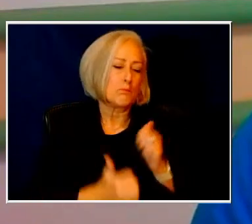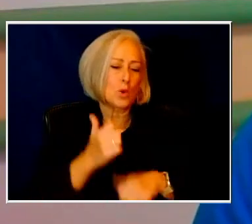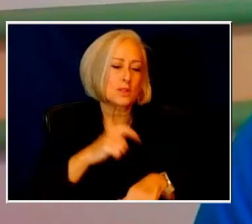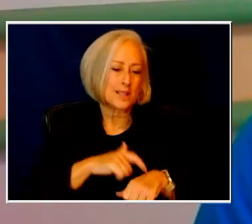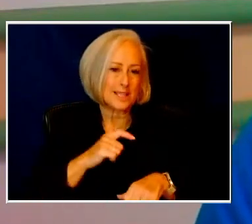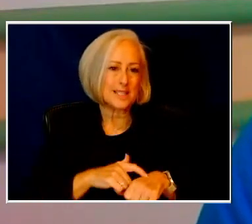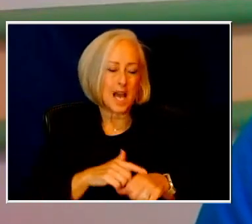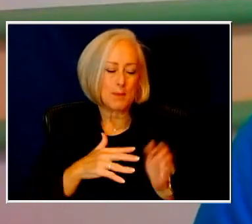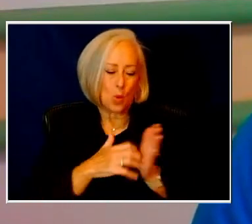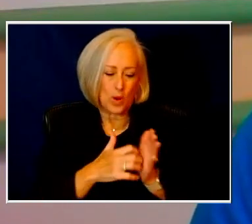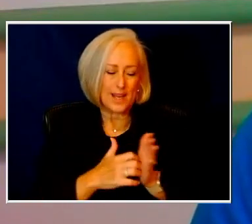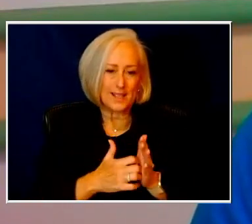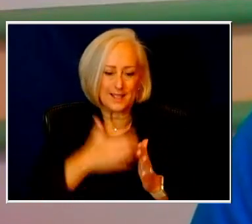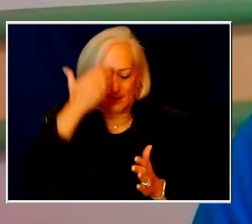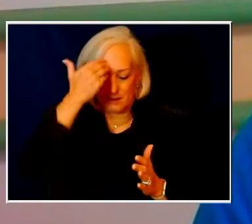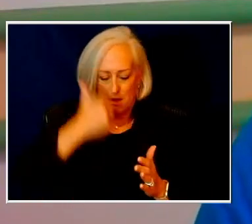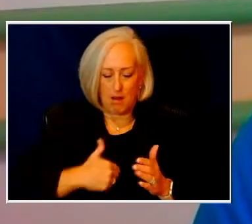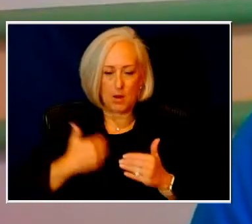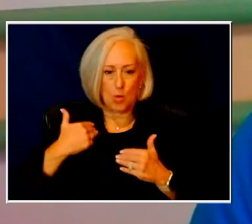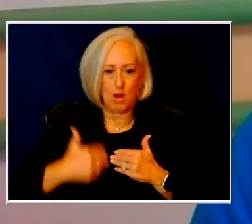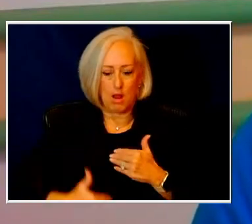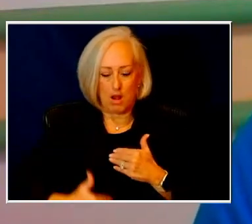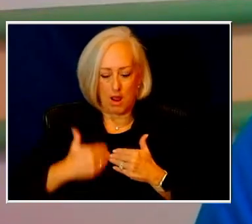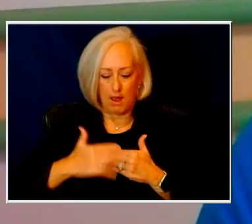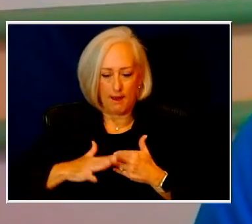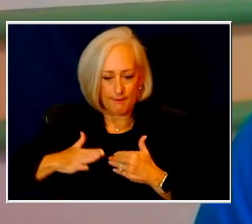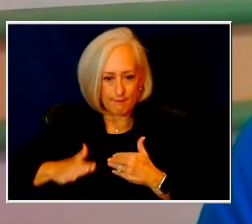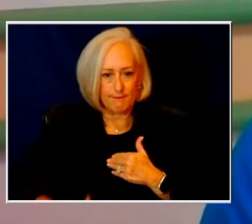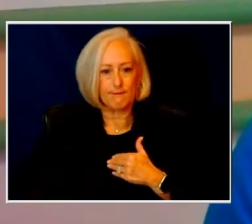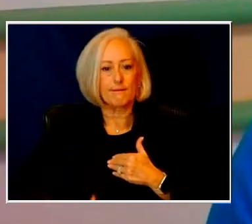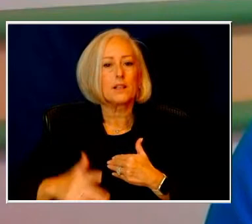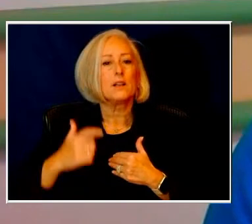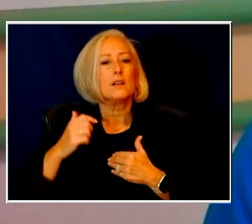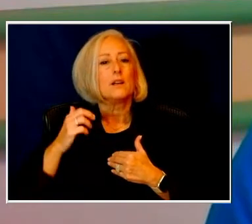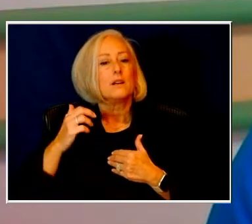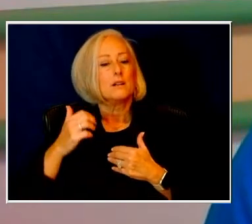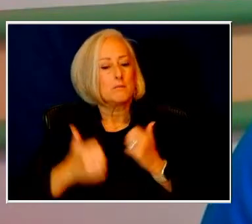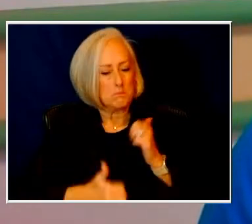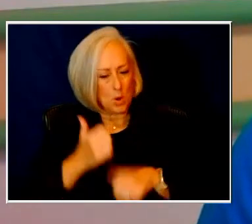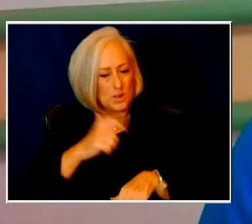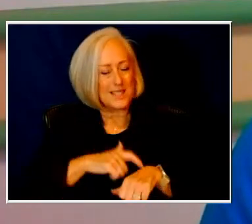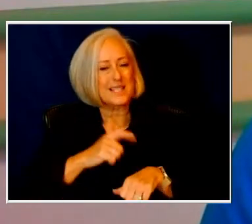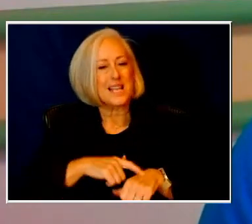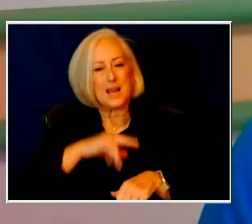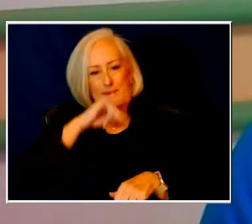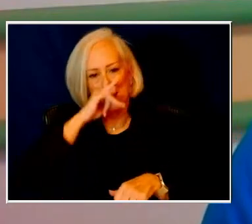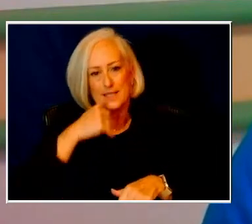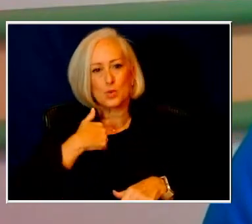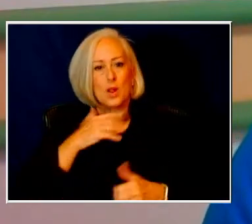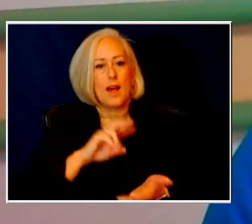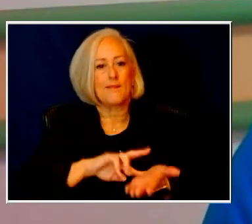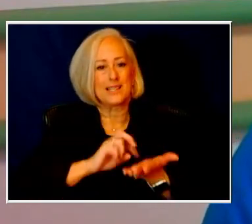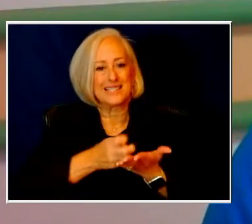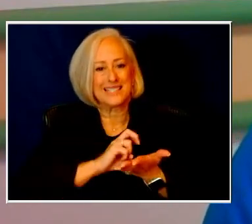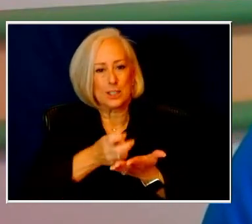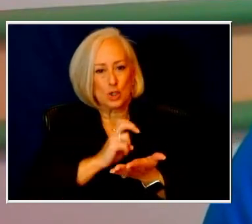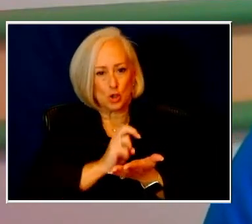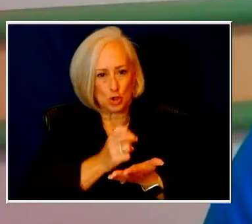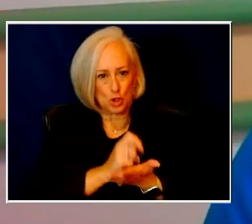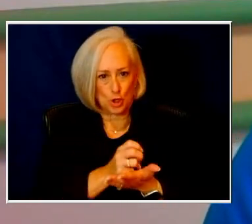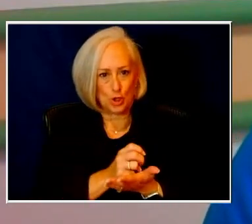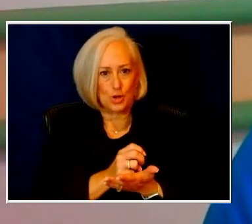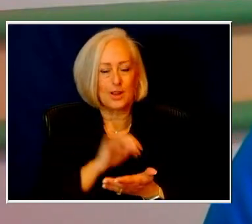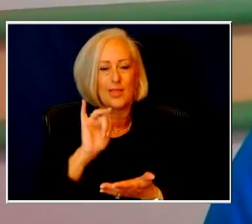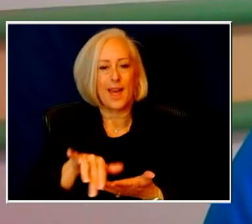side of the body. Kids tend to present with seizures many times. So if there's seizures, those are kind of red